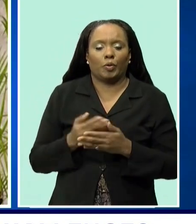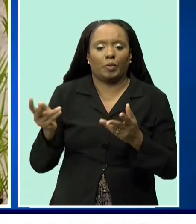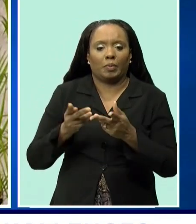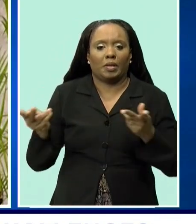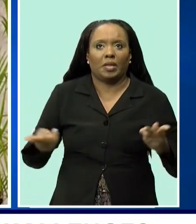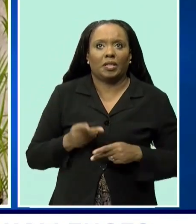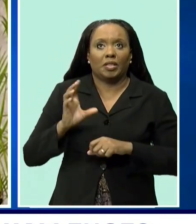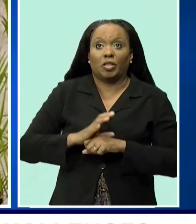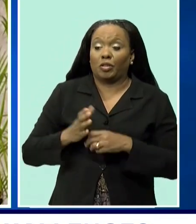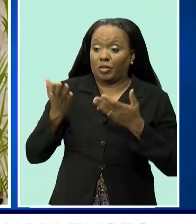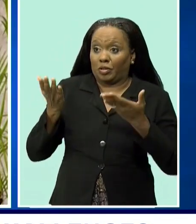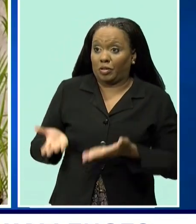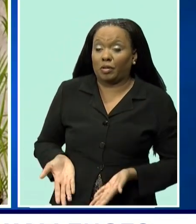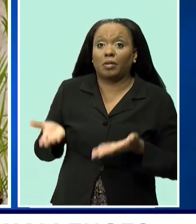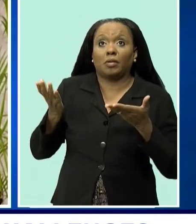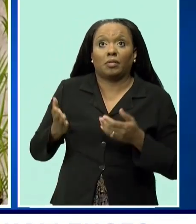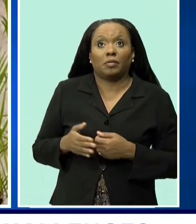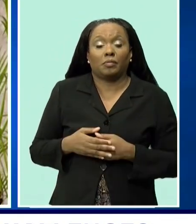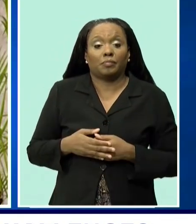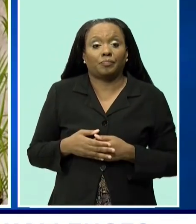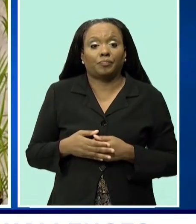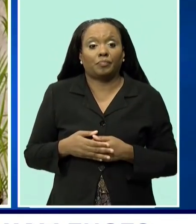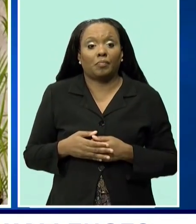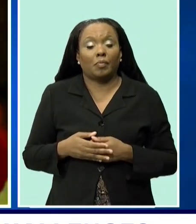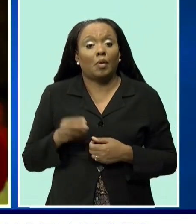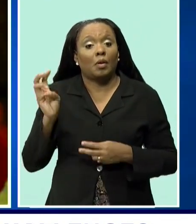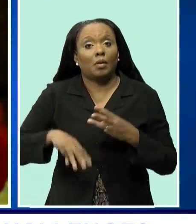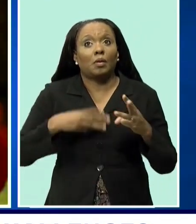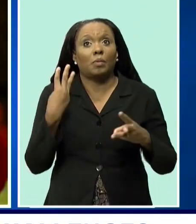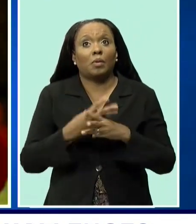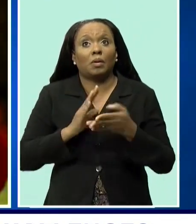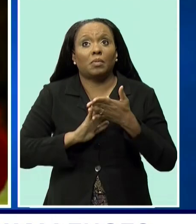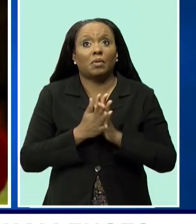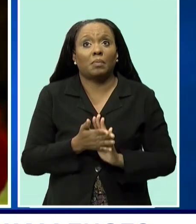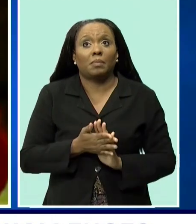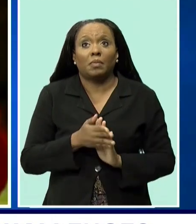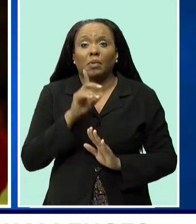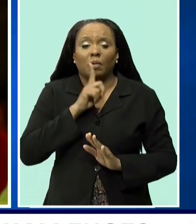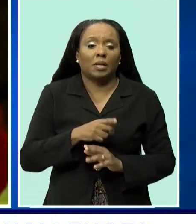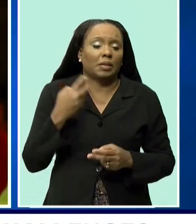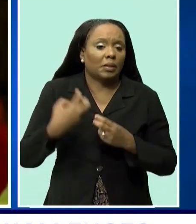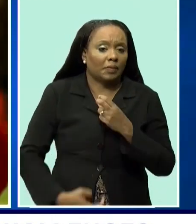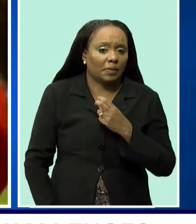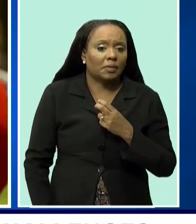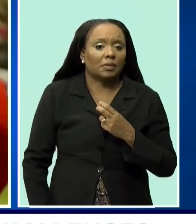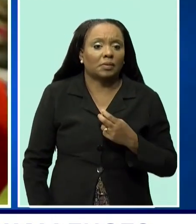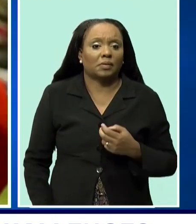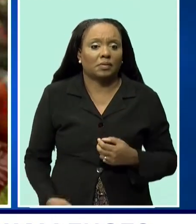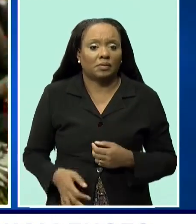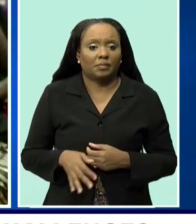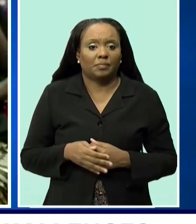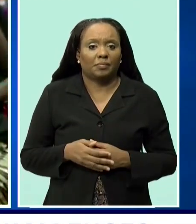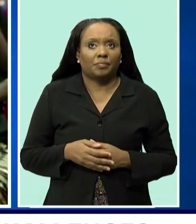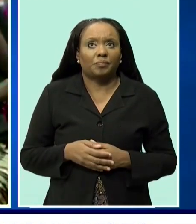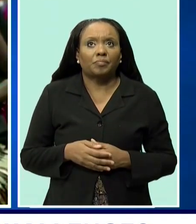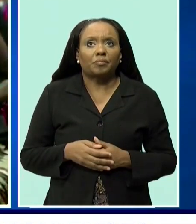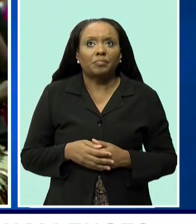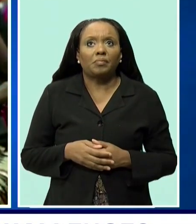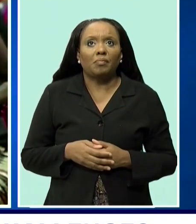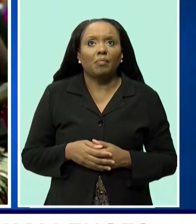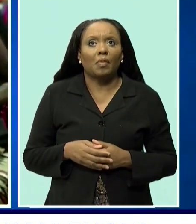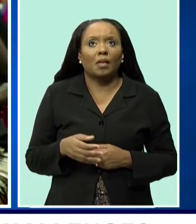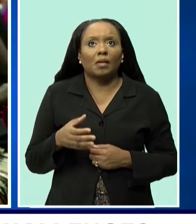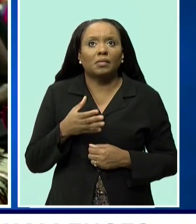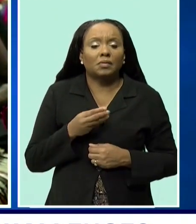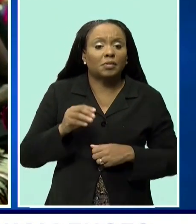I'd like to suggest that the world is fast becoming a more difficult place to live. And the church folk are